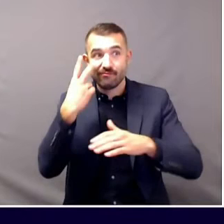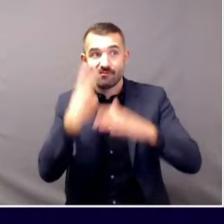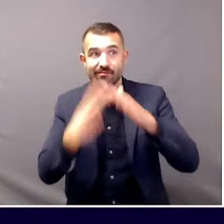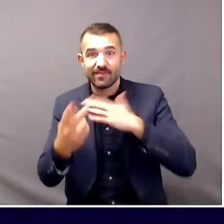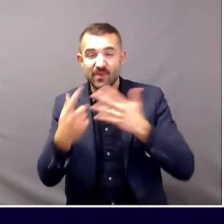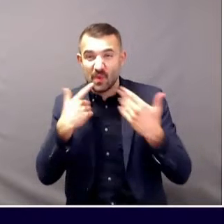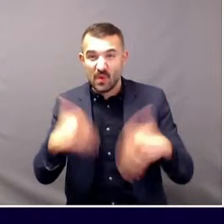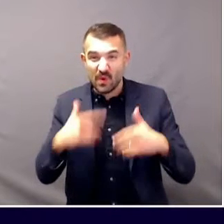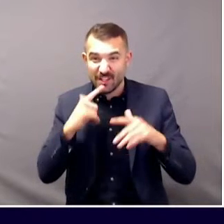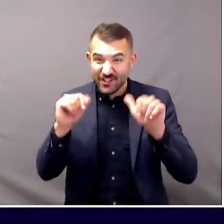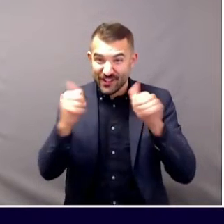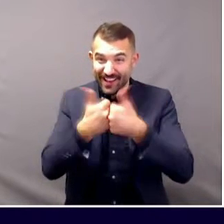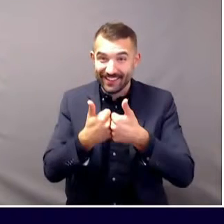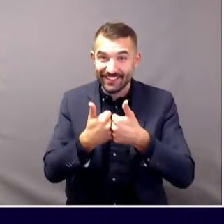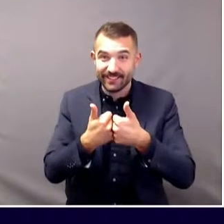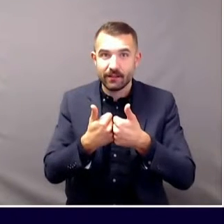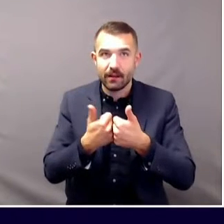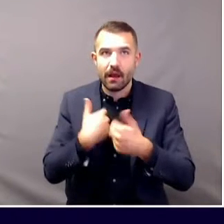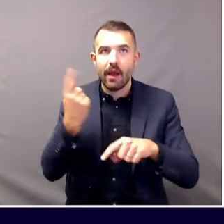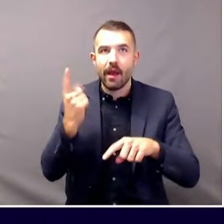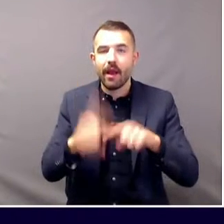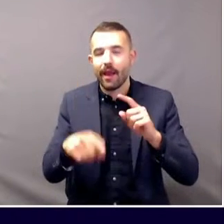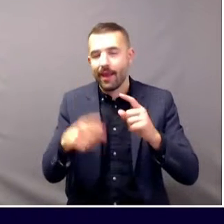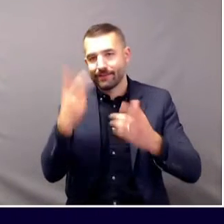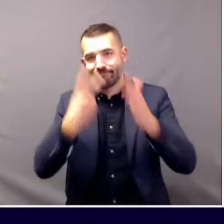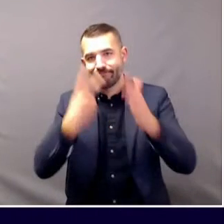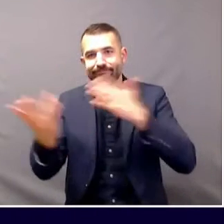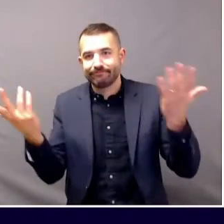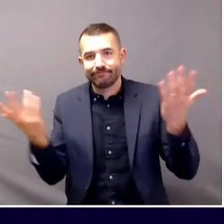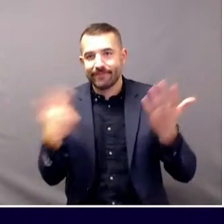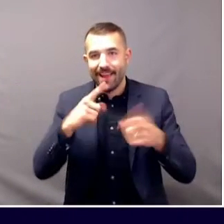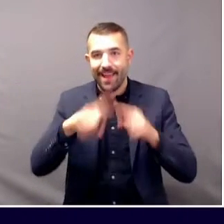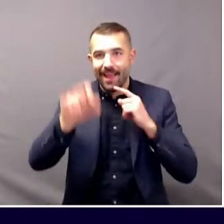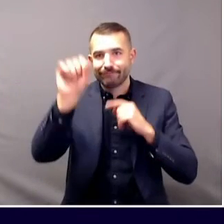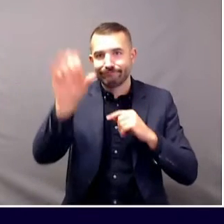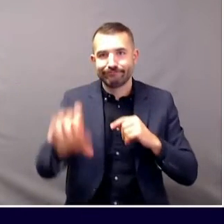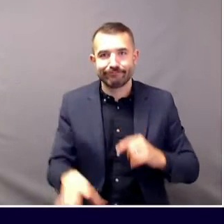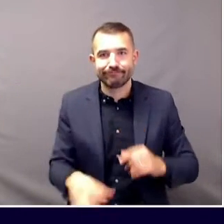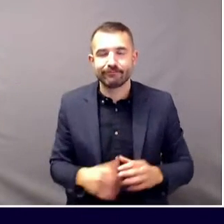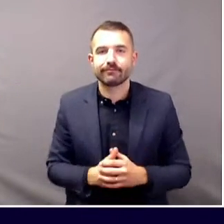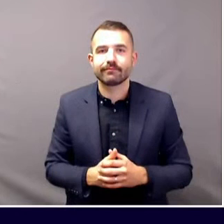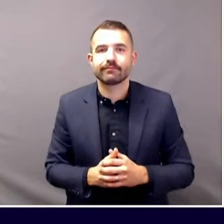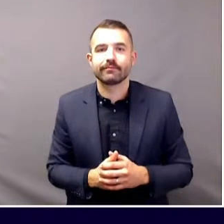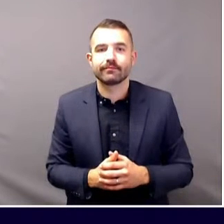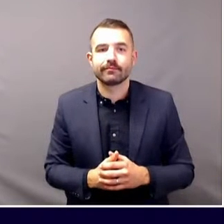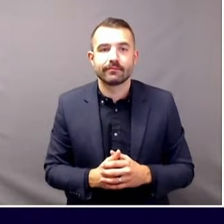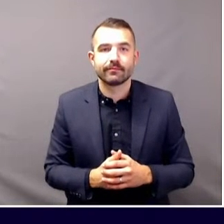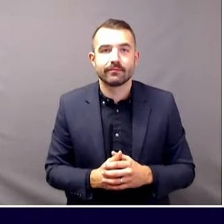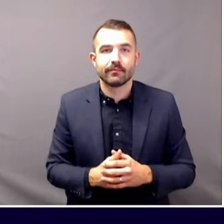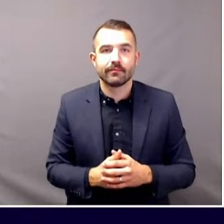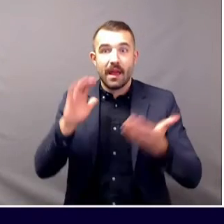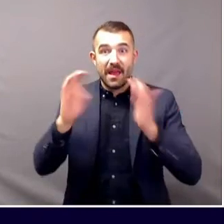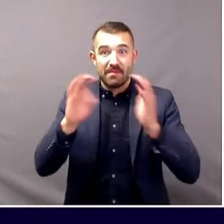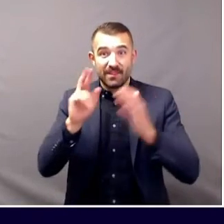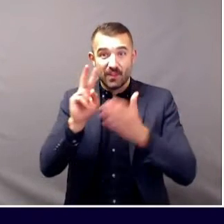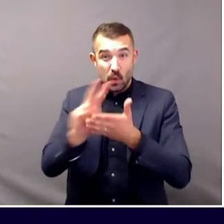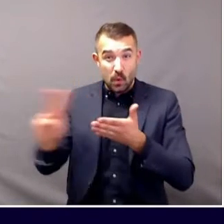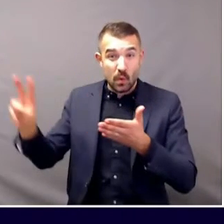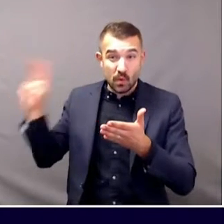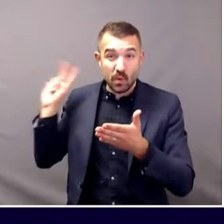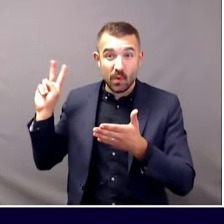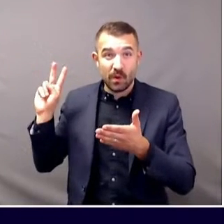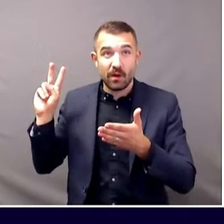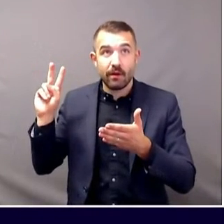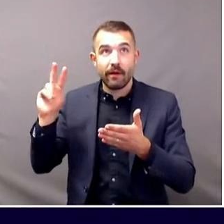don't have a sense of where we will be in the next 2 weeks. If past is prologue, the likelihood of continuing on this path